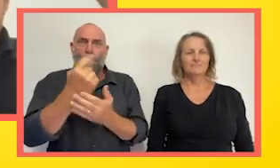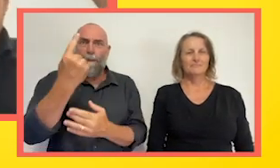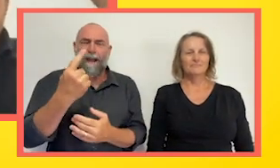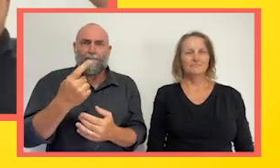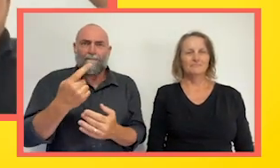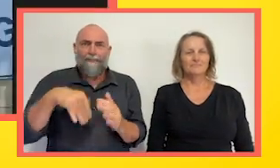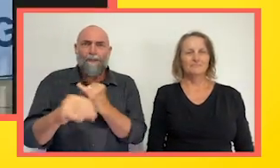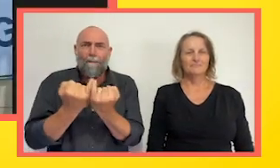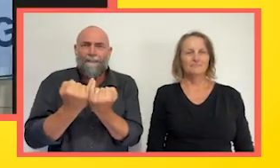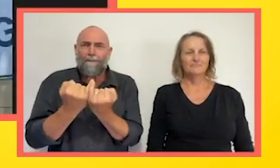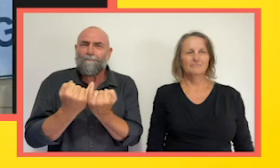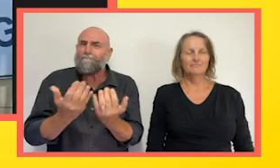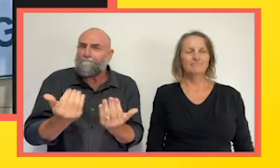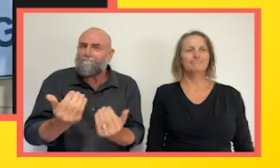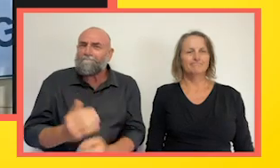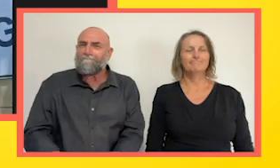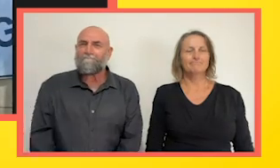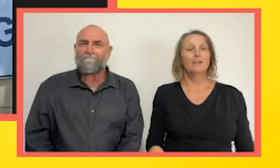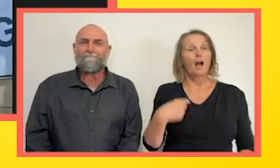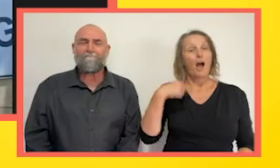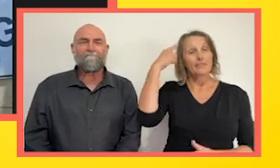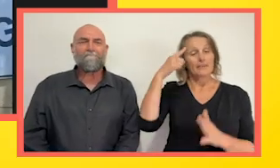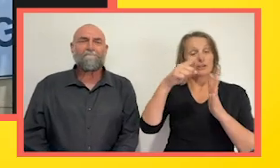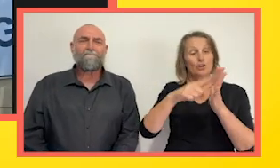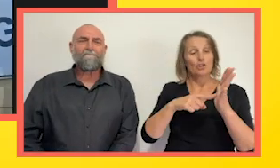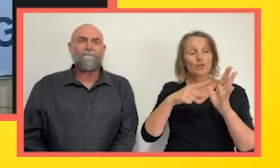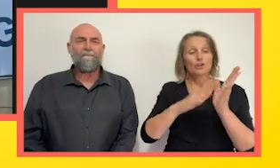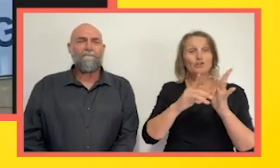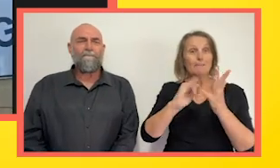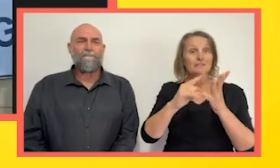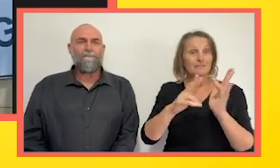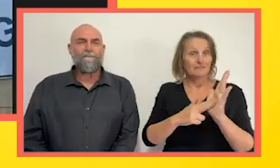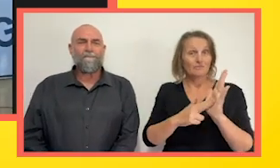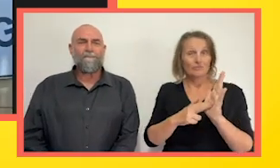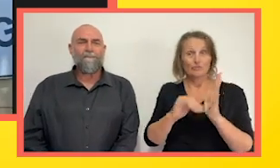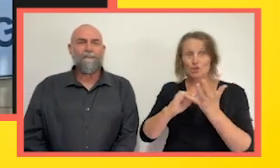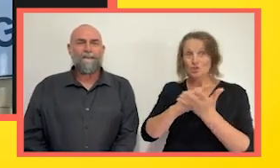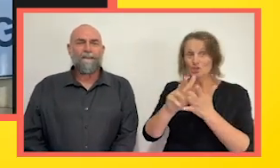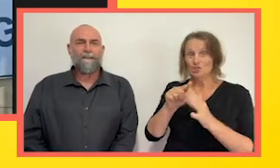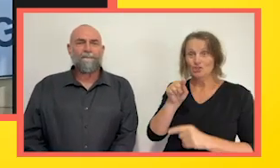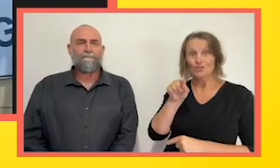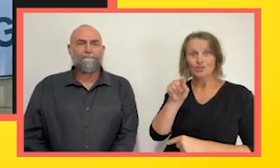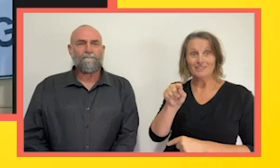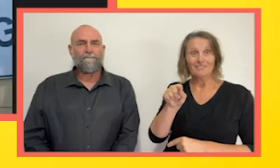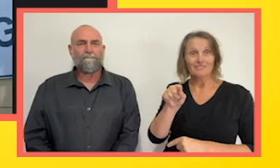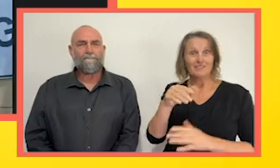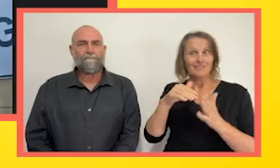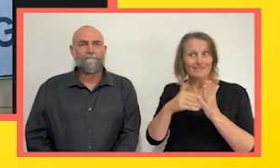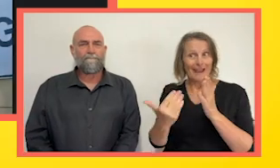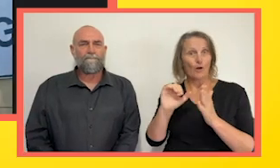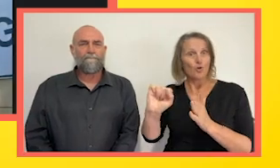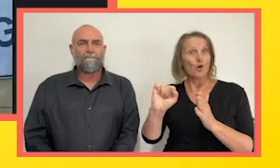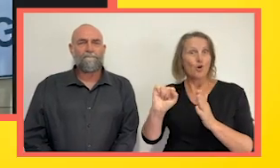well? For sure. Well, we're going to start with Jamison. I think she's now sort of getting to the stage in her career where